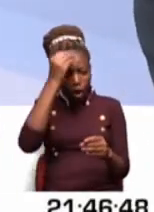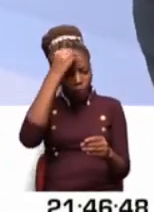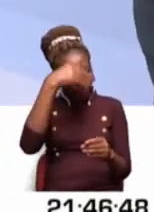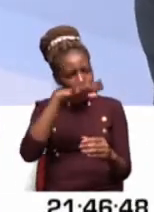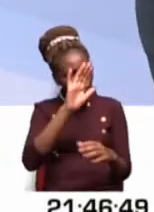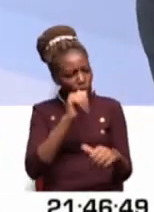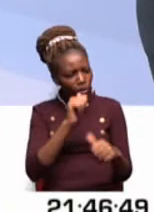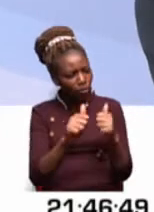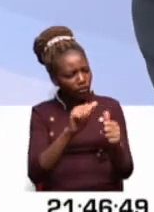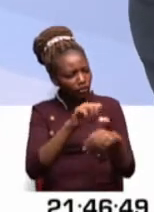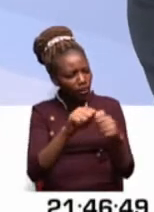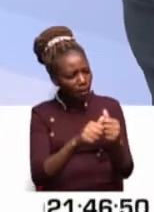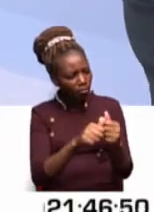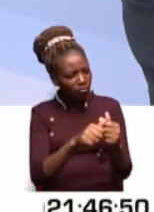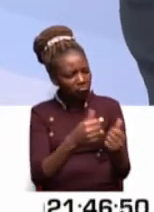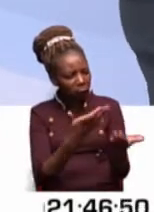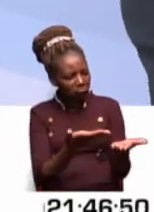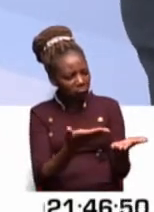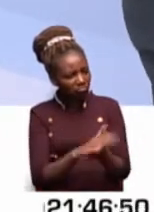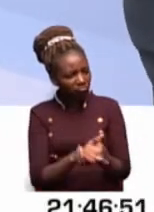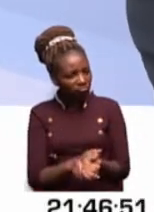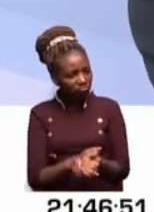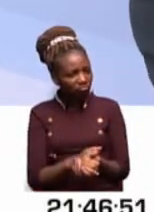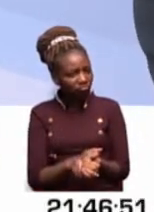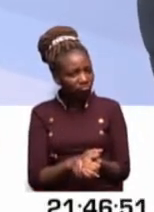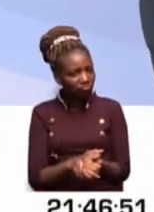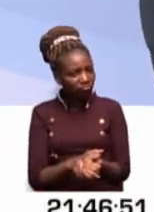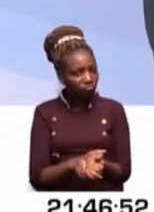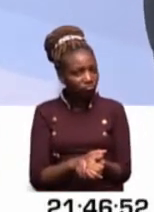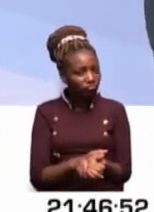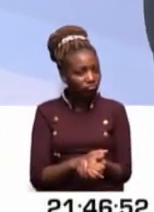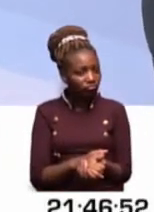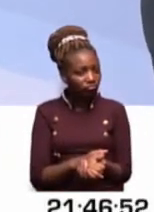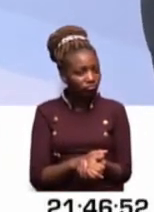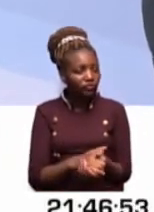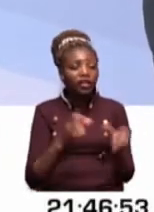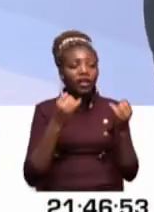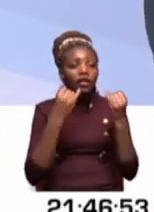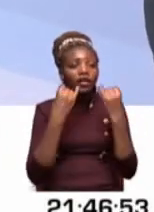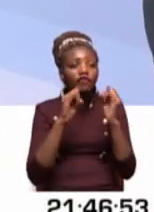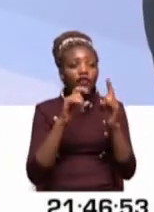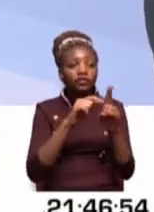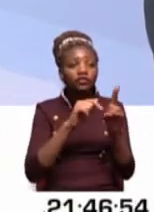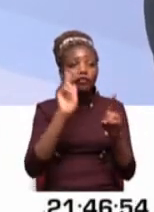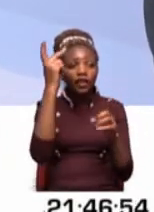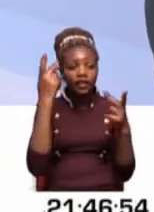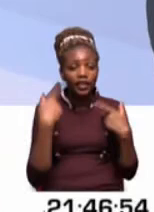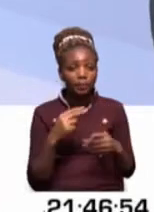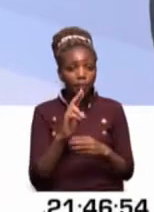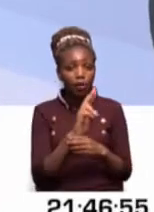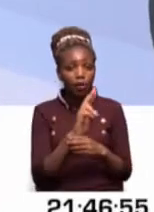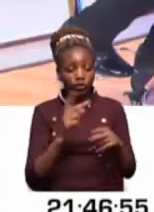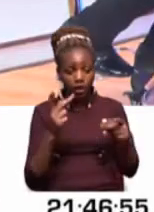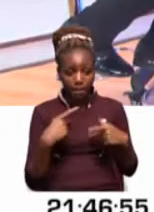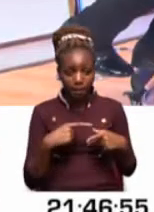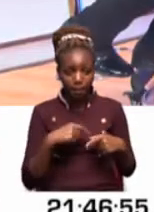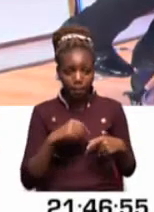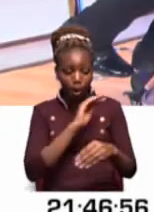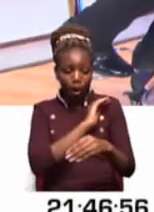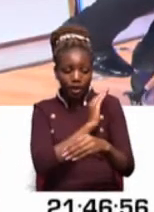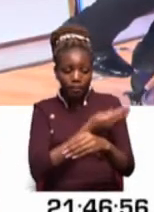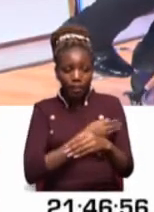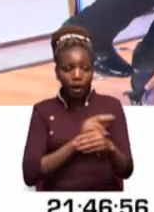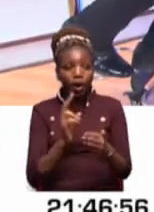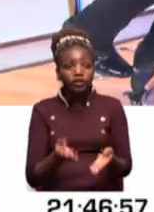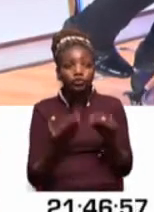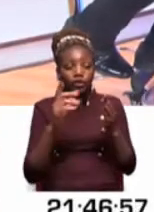some of these facts, some of these data collected from Kenyans has been used by those in power to improve their lives? You see, for me, Abubakar, I'm